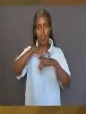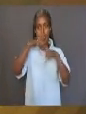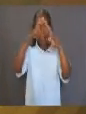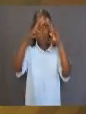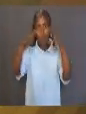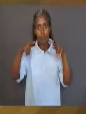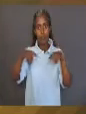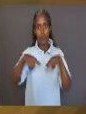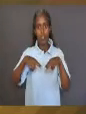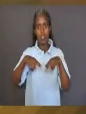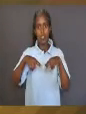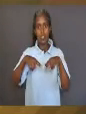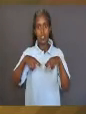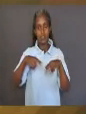polygons?